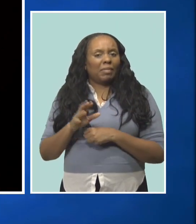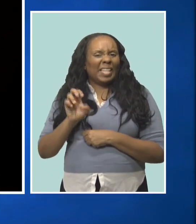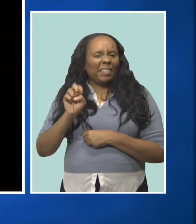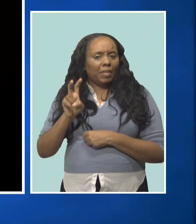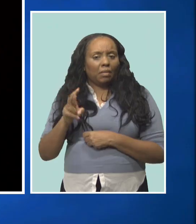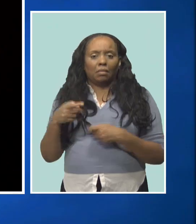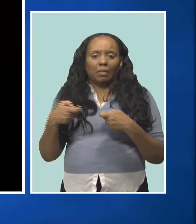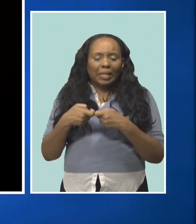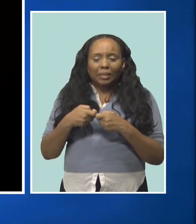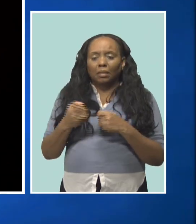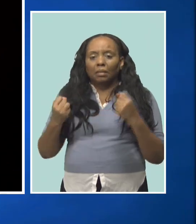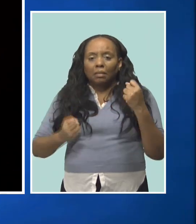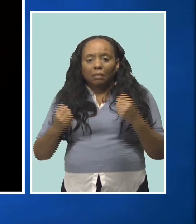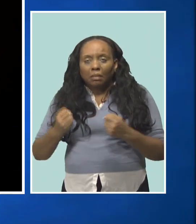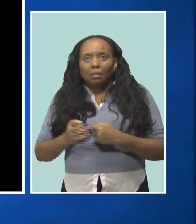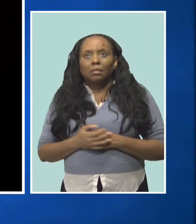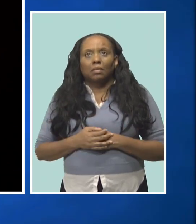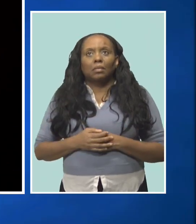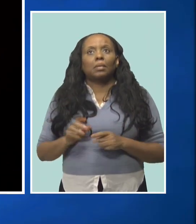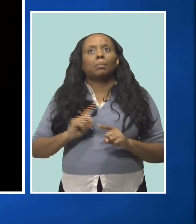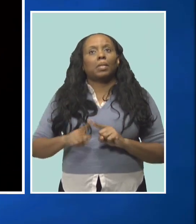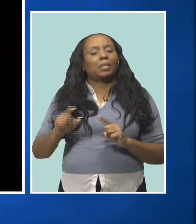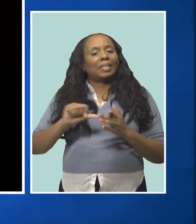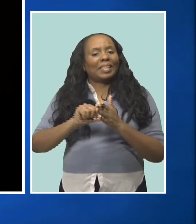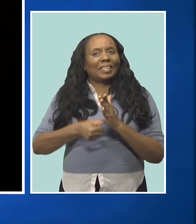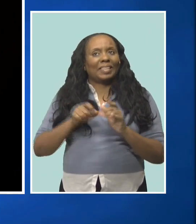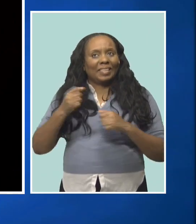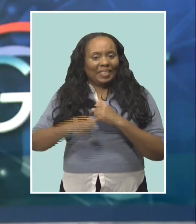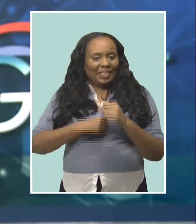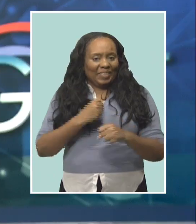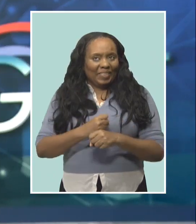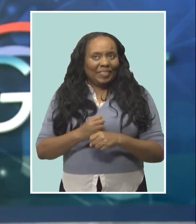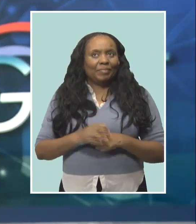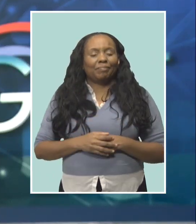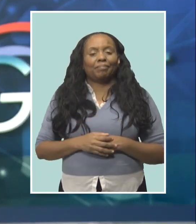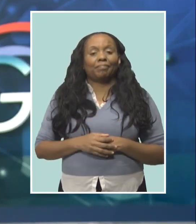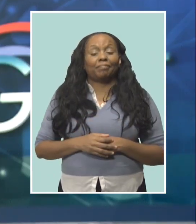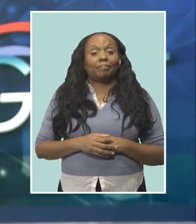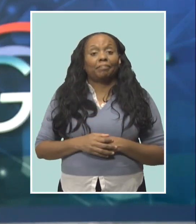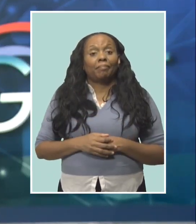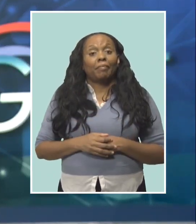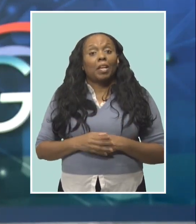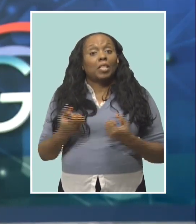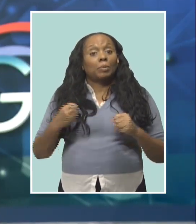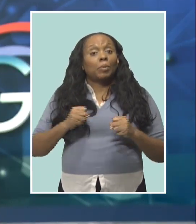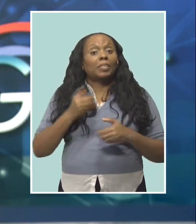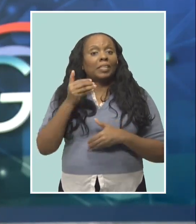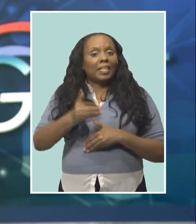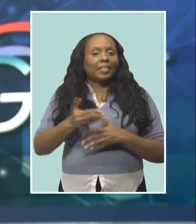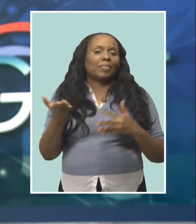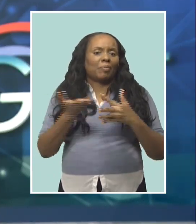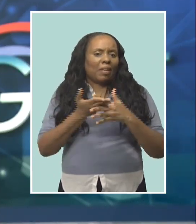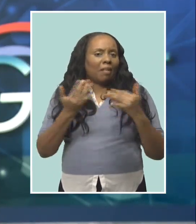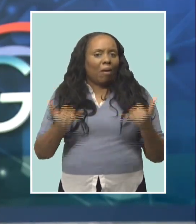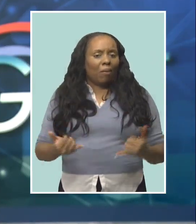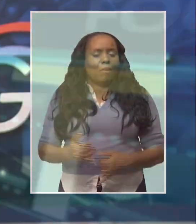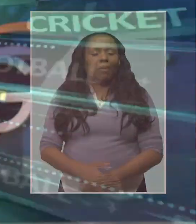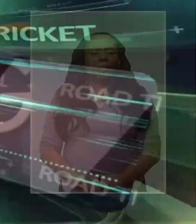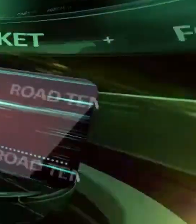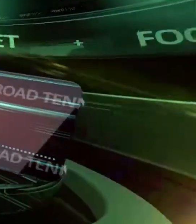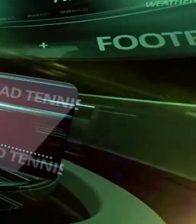to speak, this is our emphasis this year. Time for another break. When we come back, sports and weather.